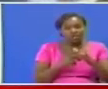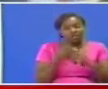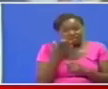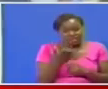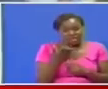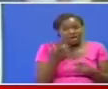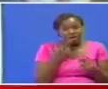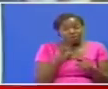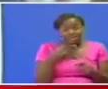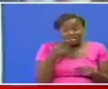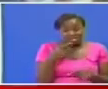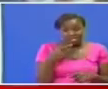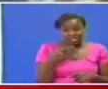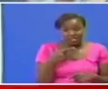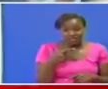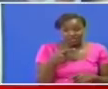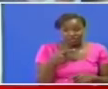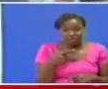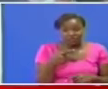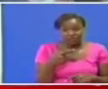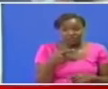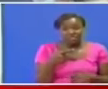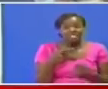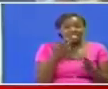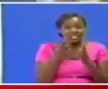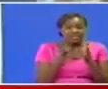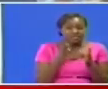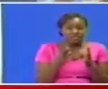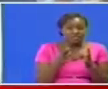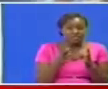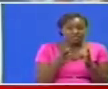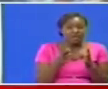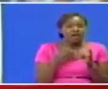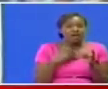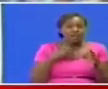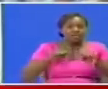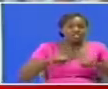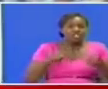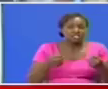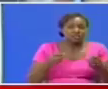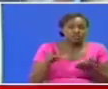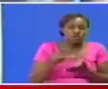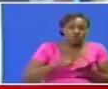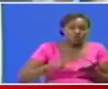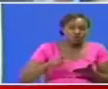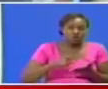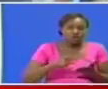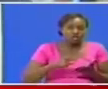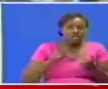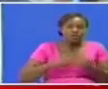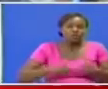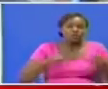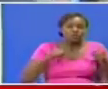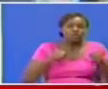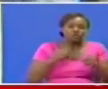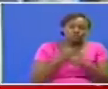But I want to say that unless we have a system, a local system, that you'll be able to